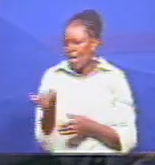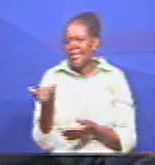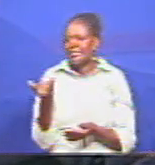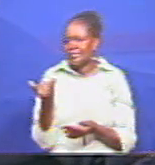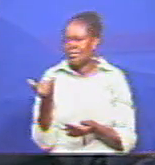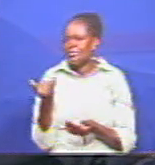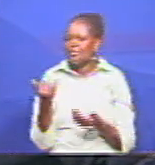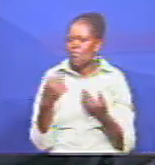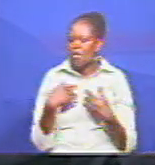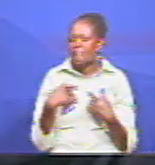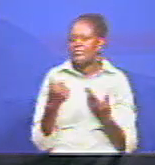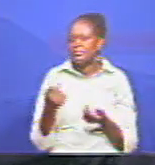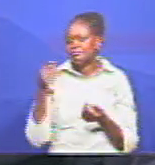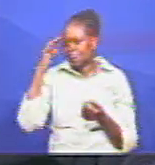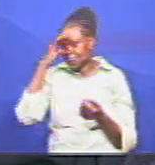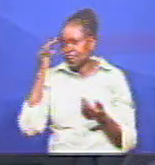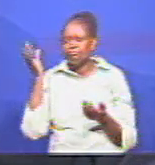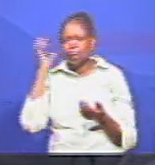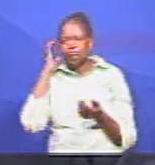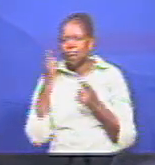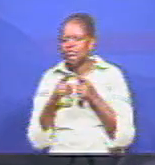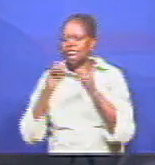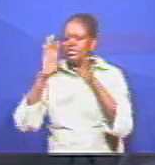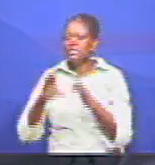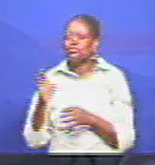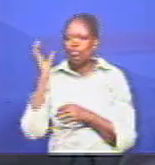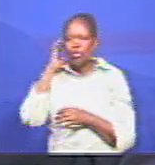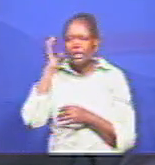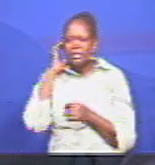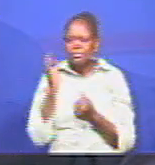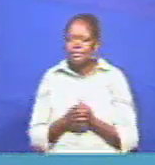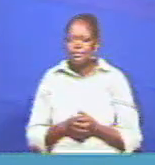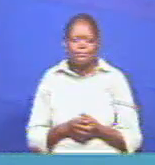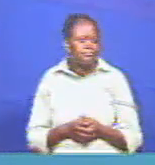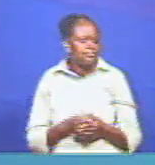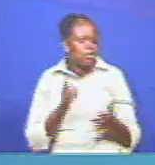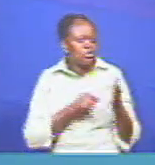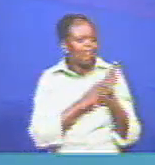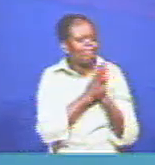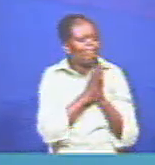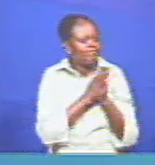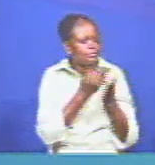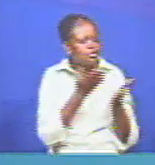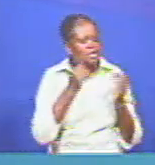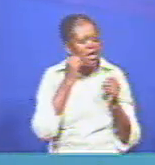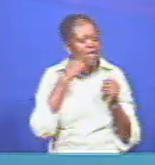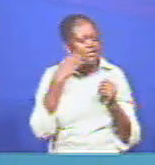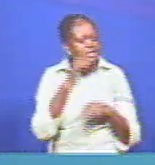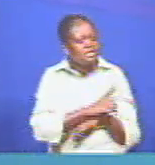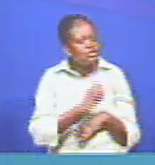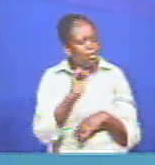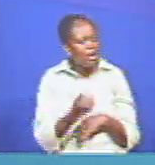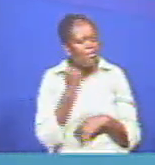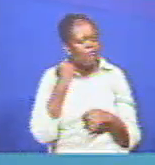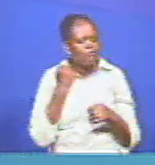our theological seminary, we have a teacher's college. Uh-huh. What drives you? I mean, you wake up every day for over 40 years